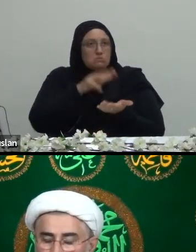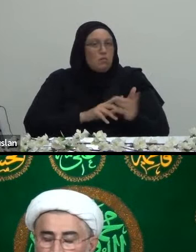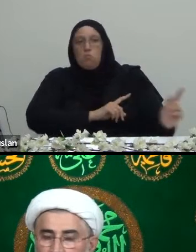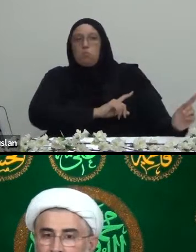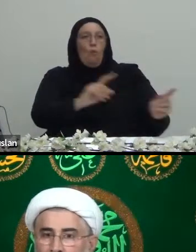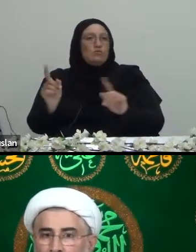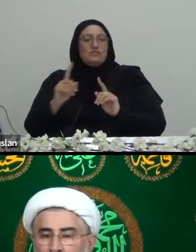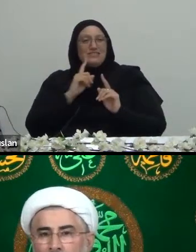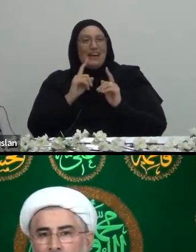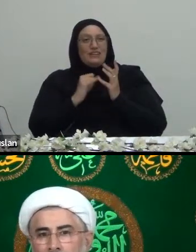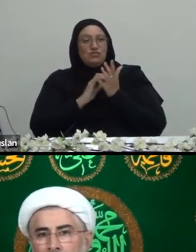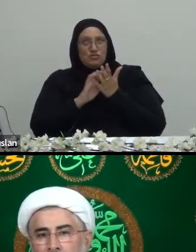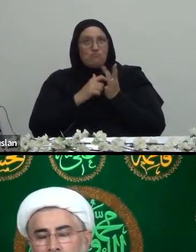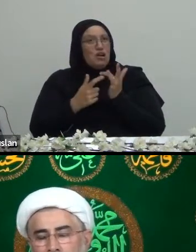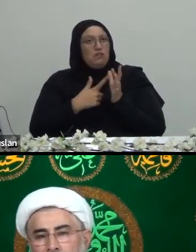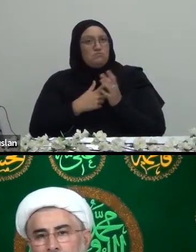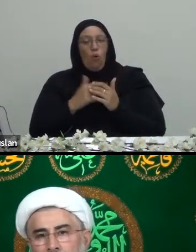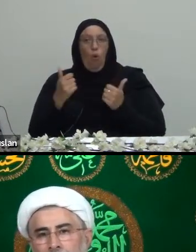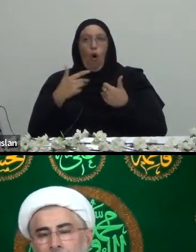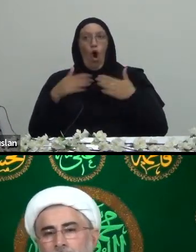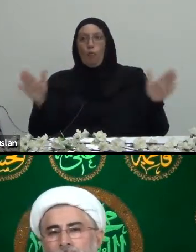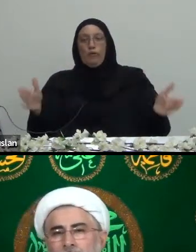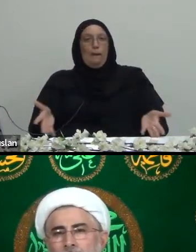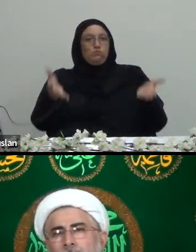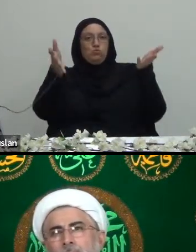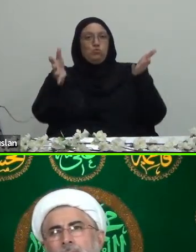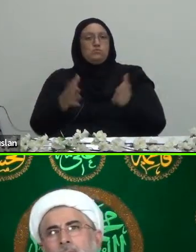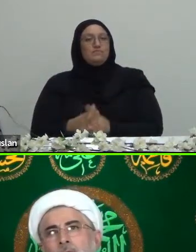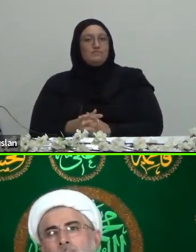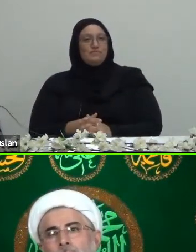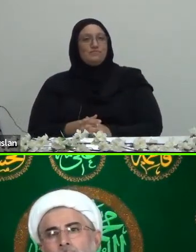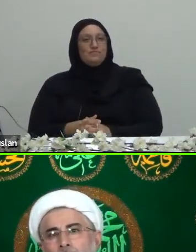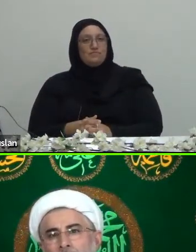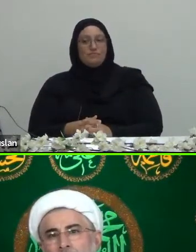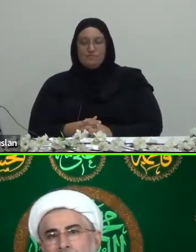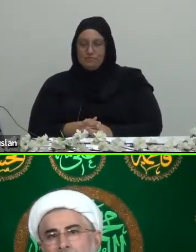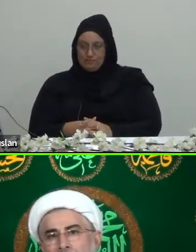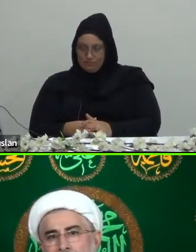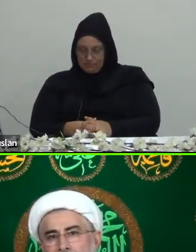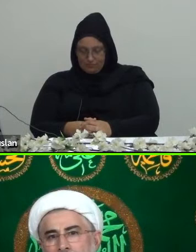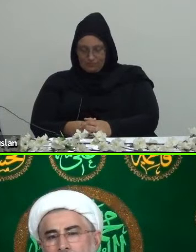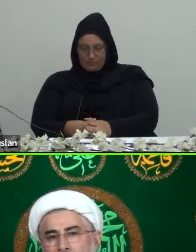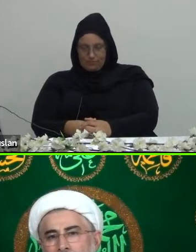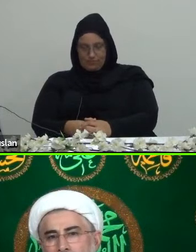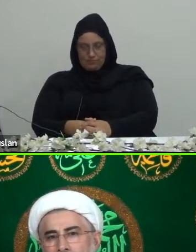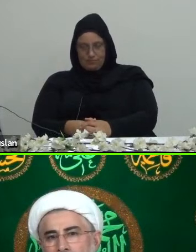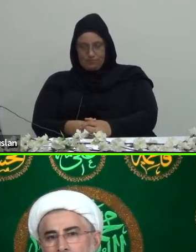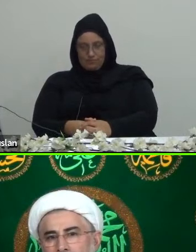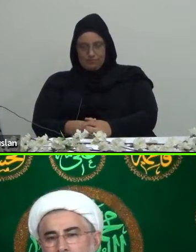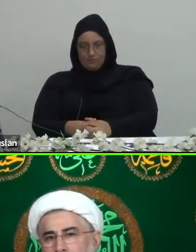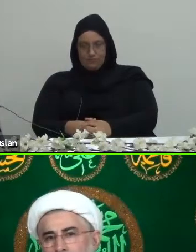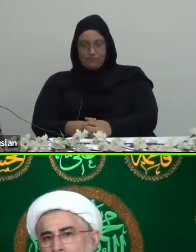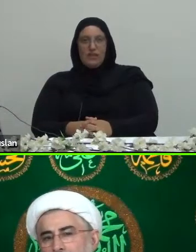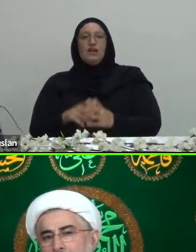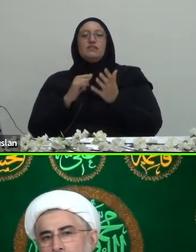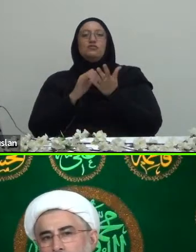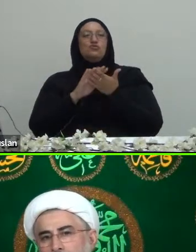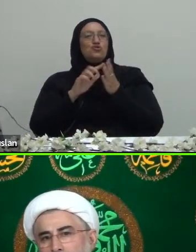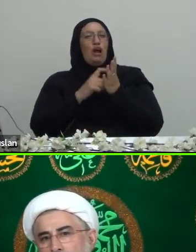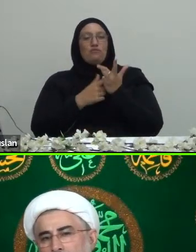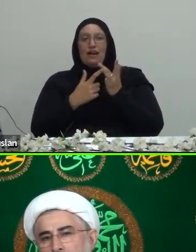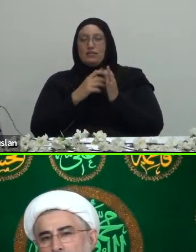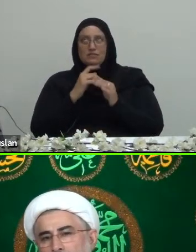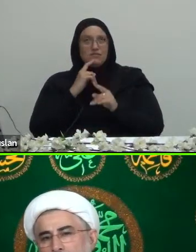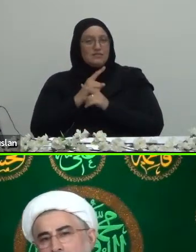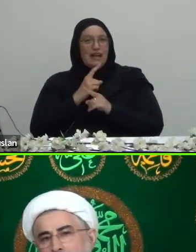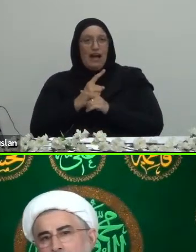months, or is it open? Yes, there is no time limit specified in the Sharia law to say that within